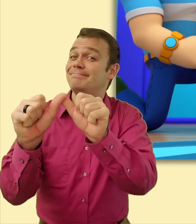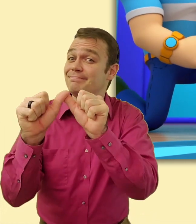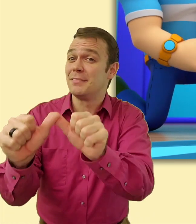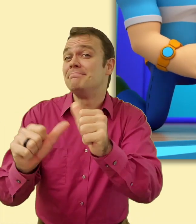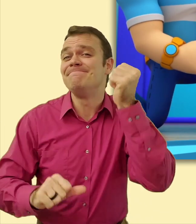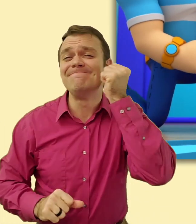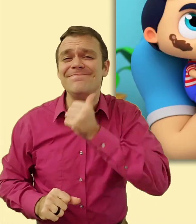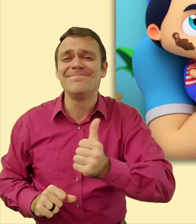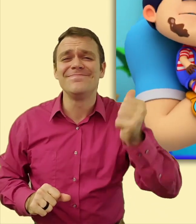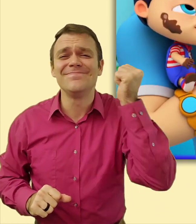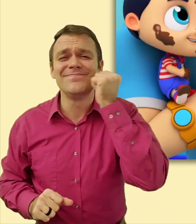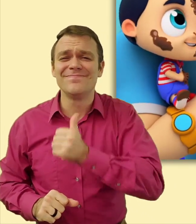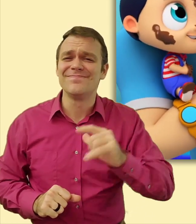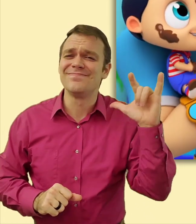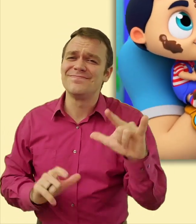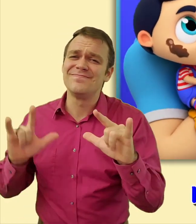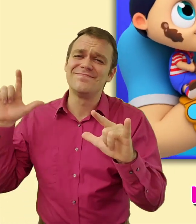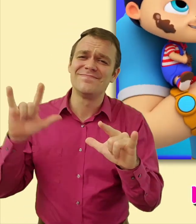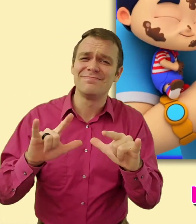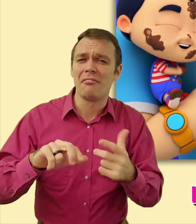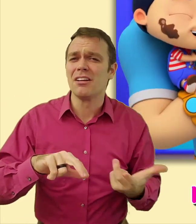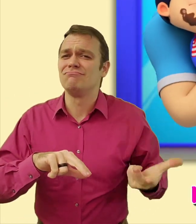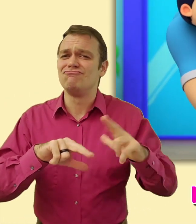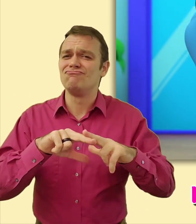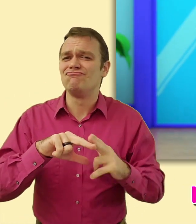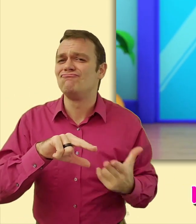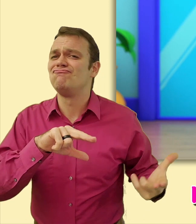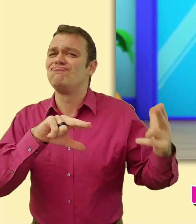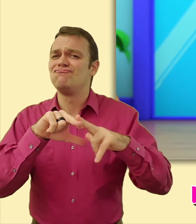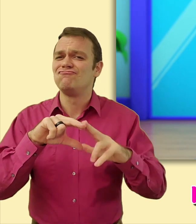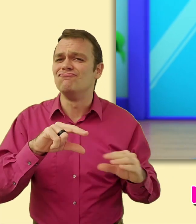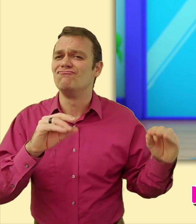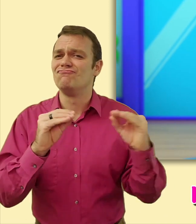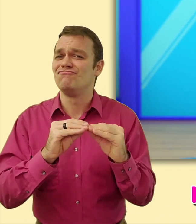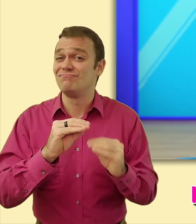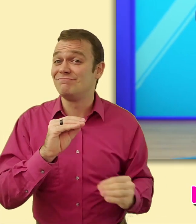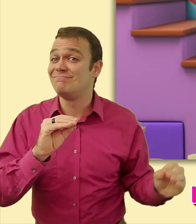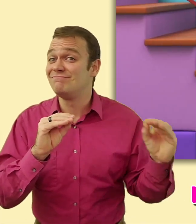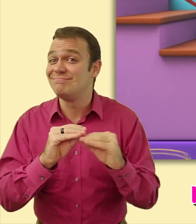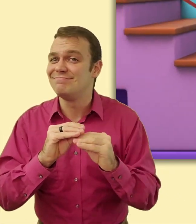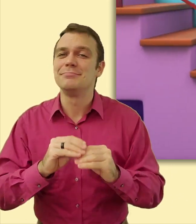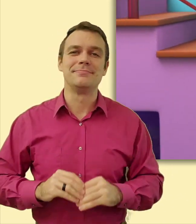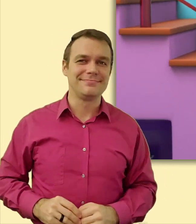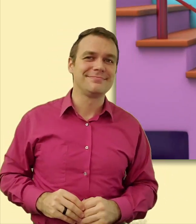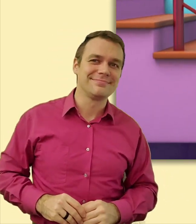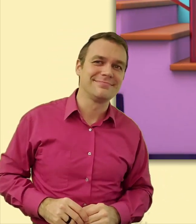true. Every single day I love you more and more.